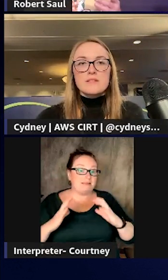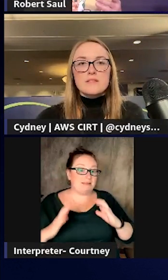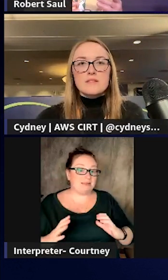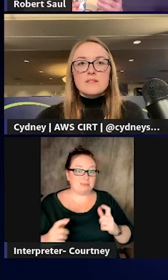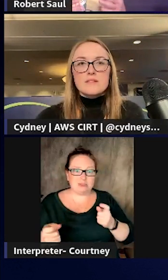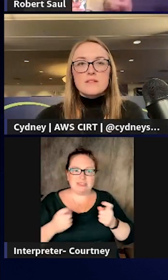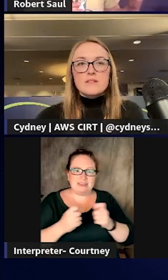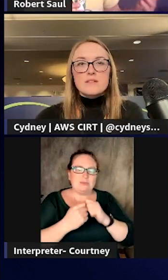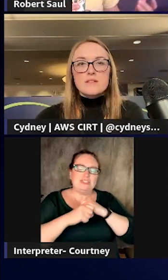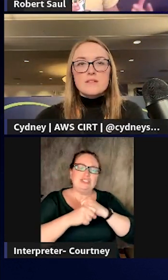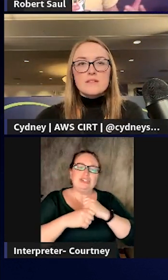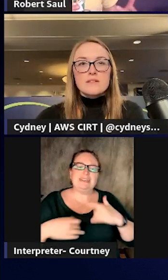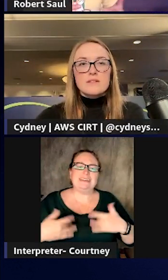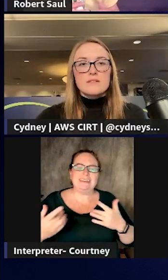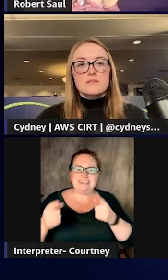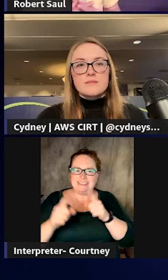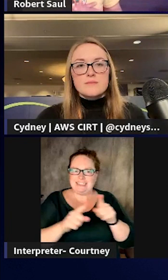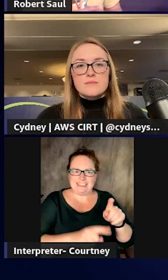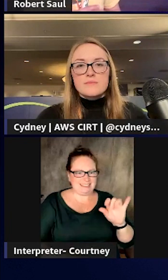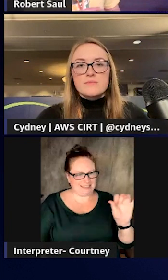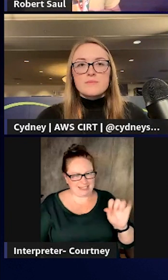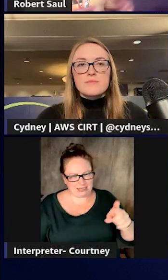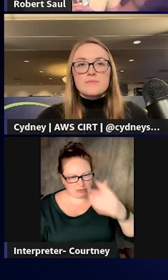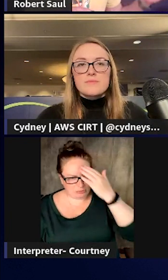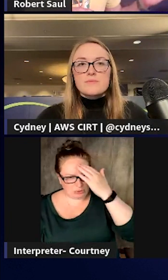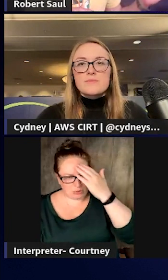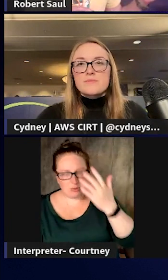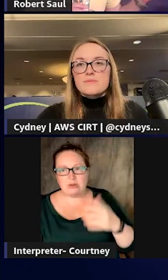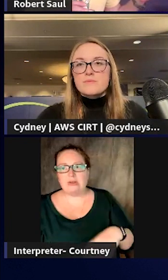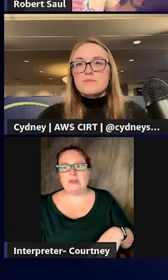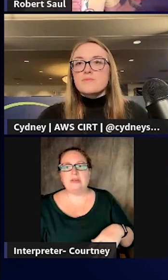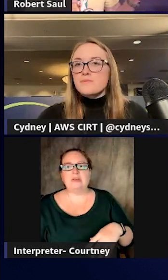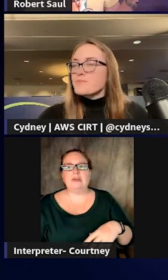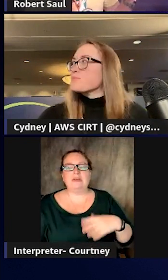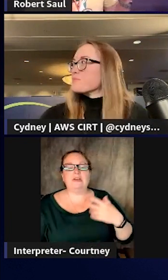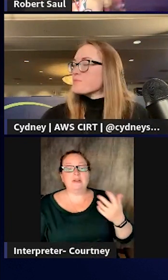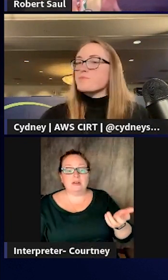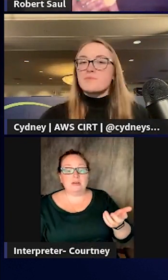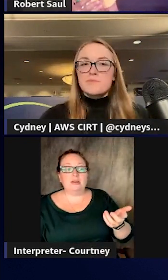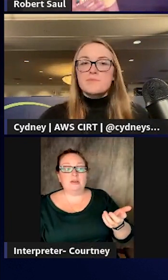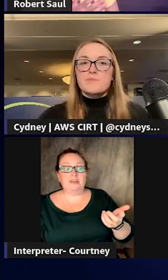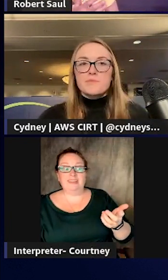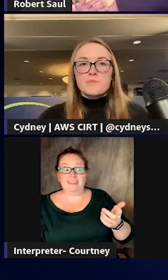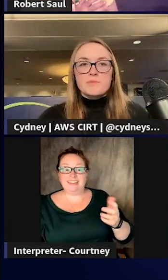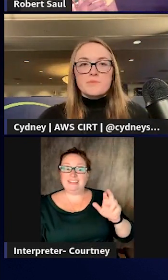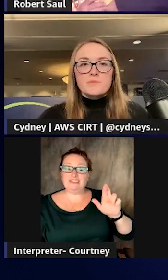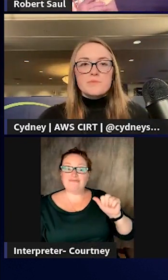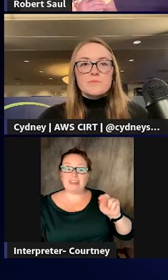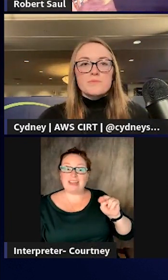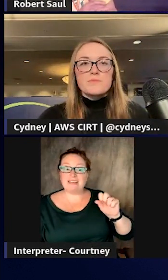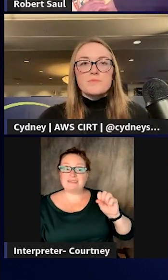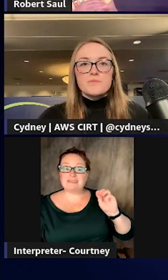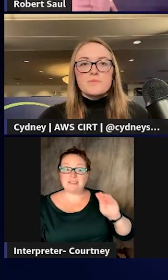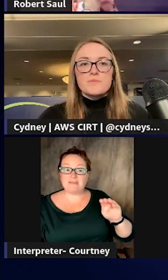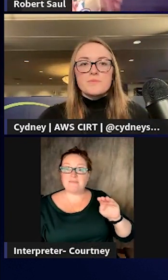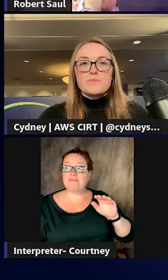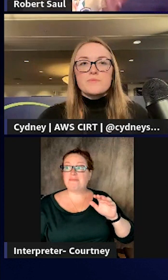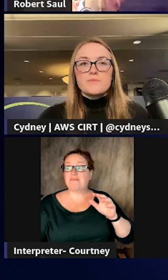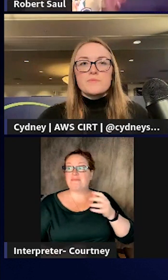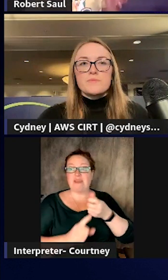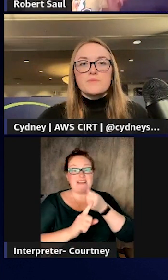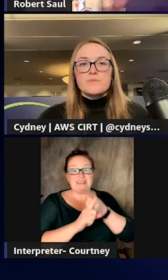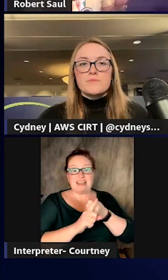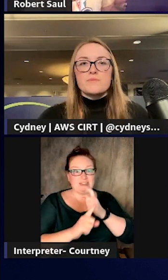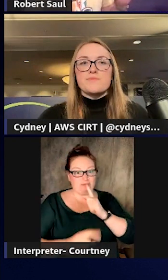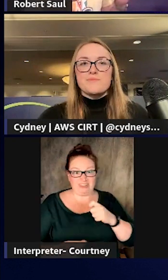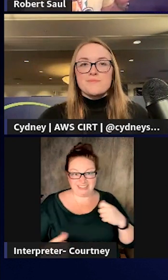security incidents, as you know, that as you know, Cydney, that these ransom attacks, they're really